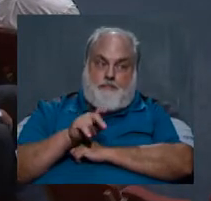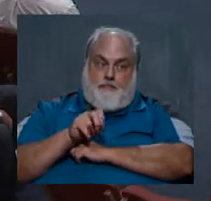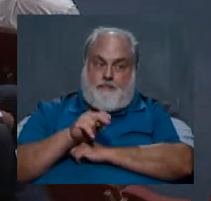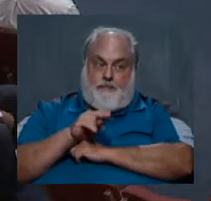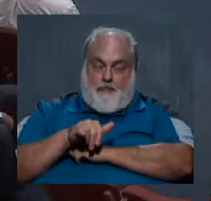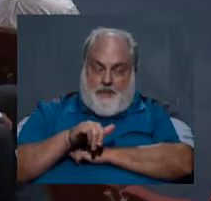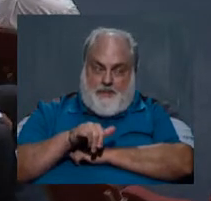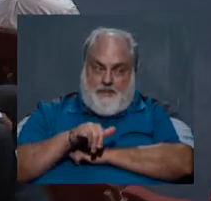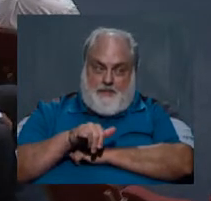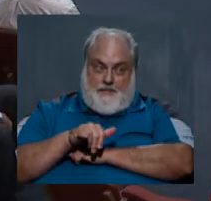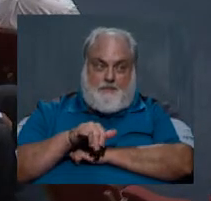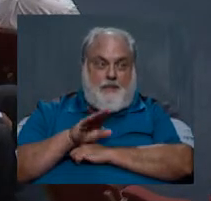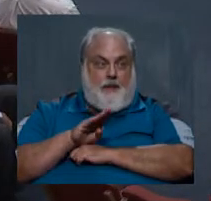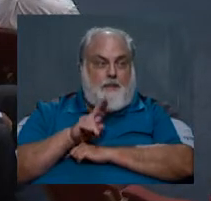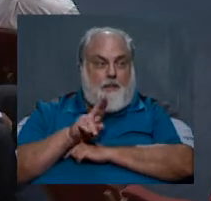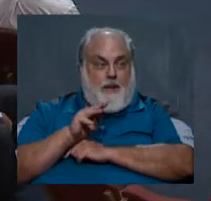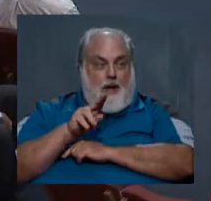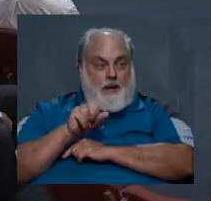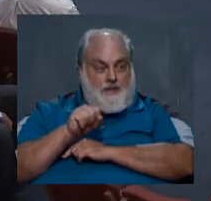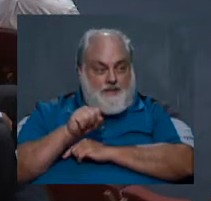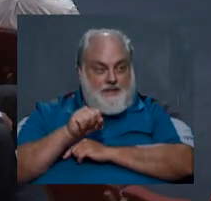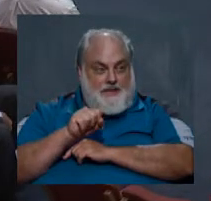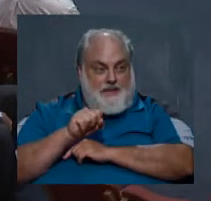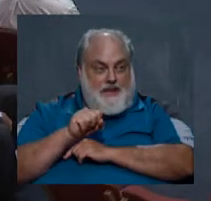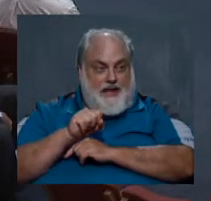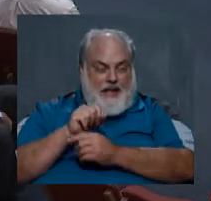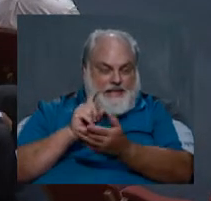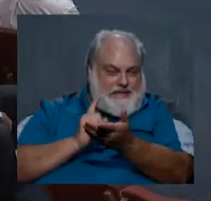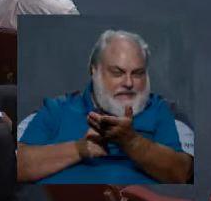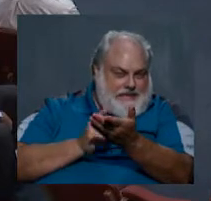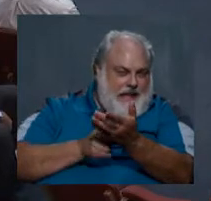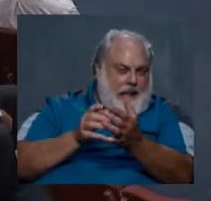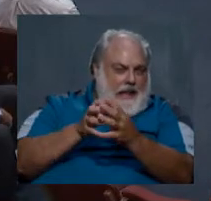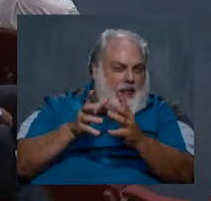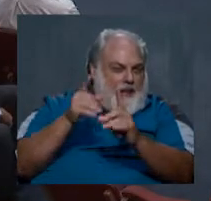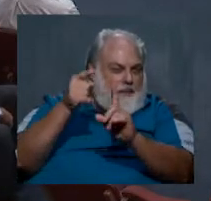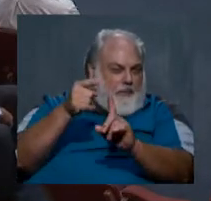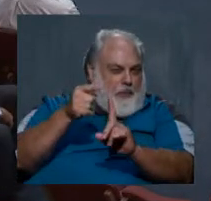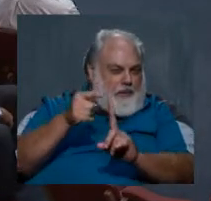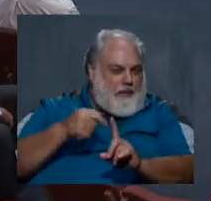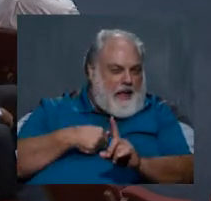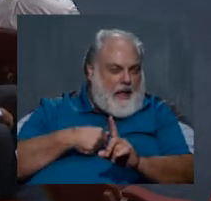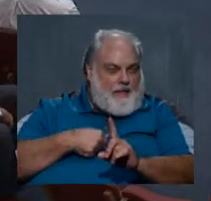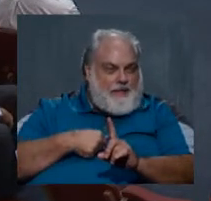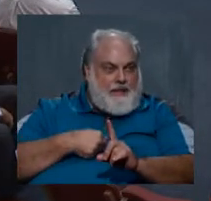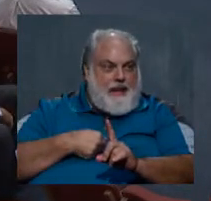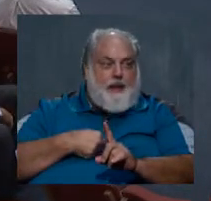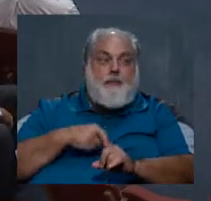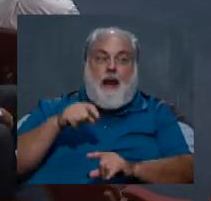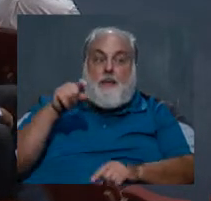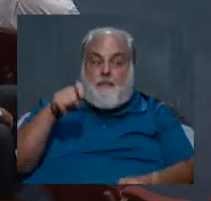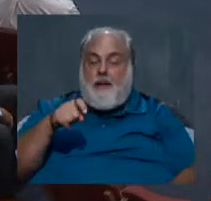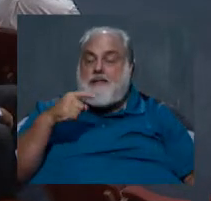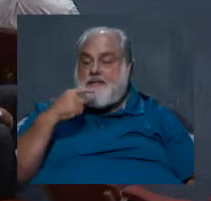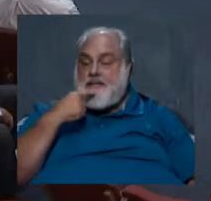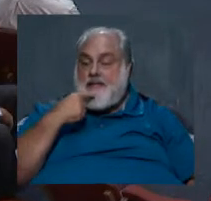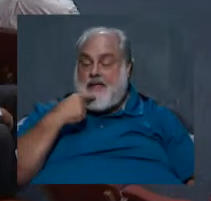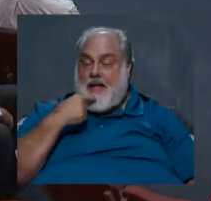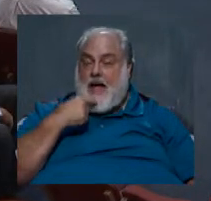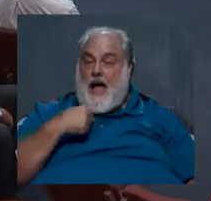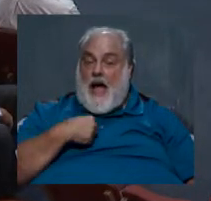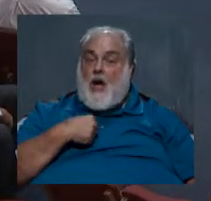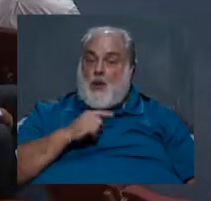Commissioner Bubbs actually went over a lot of the things that was on my mind, but I have to say, while I